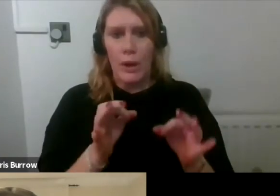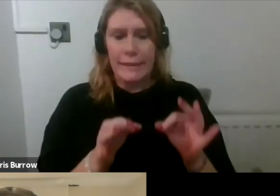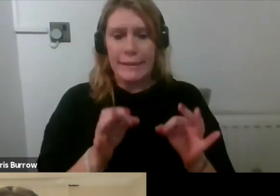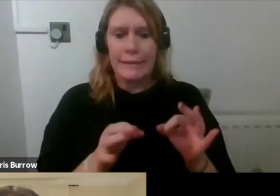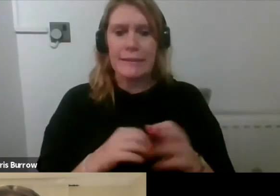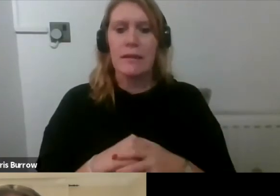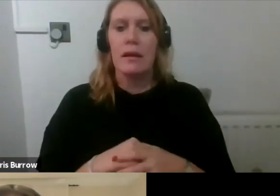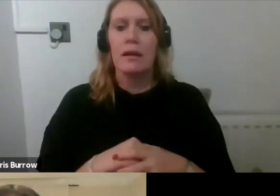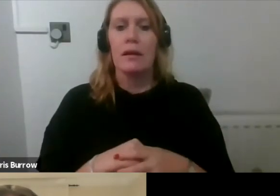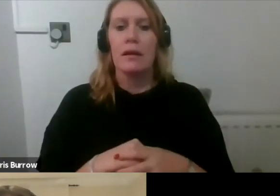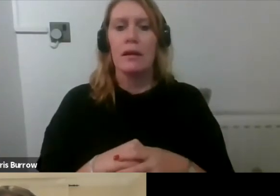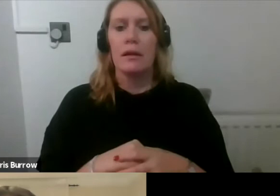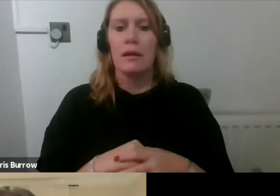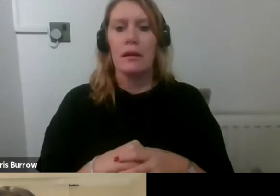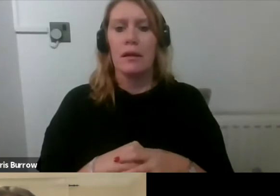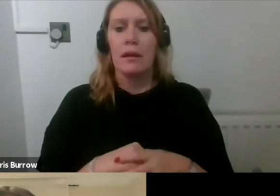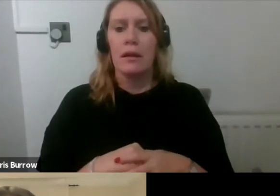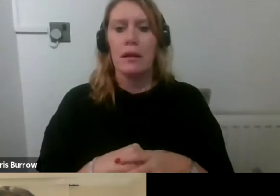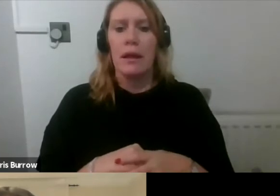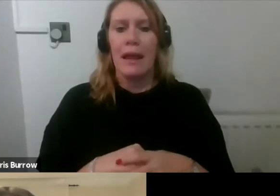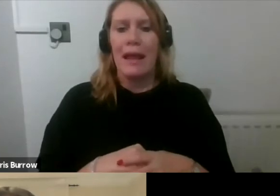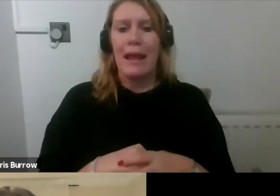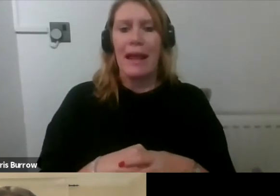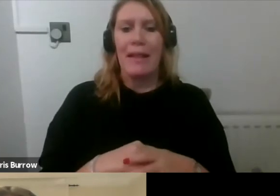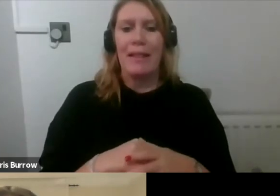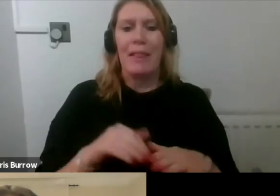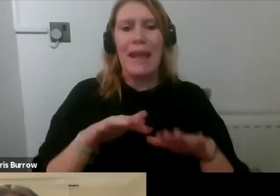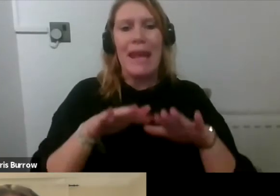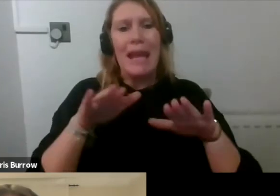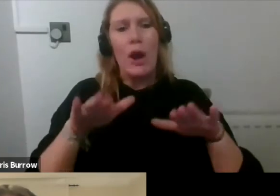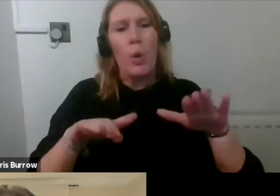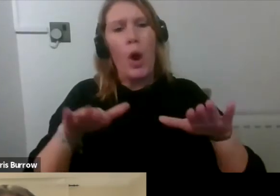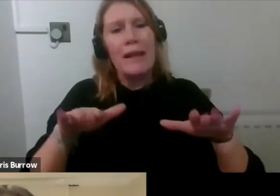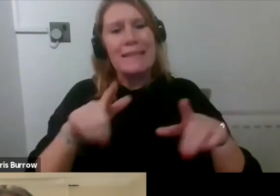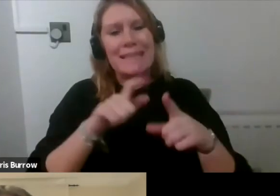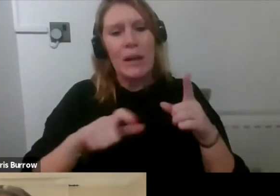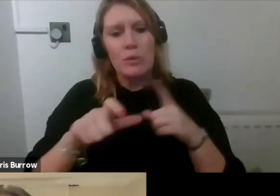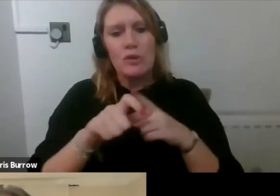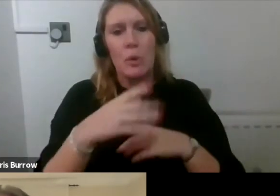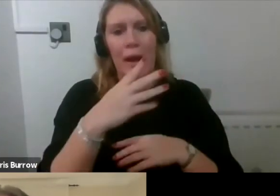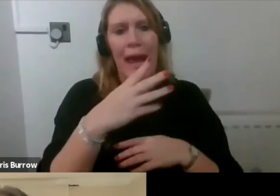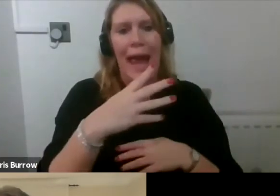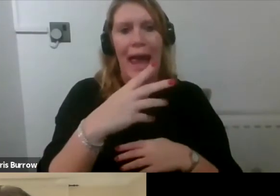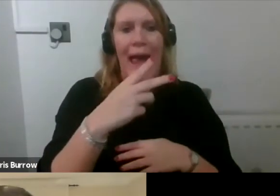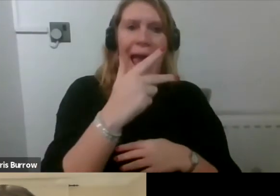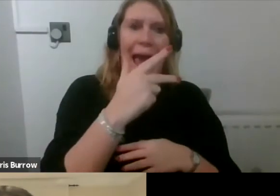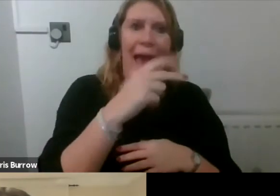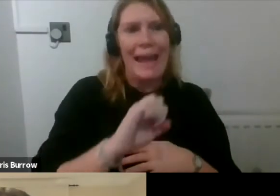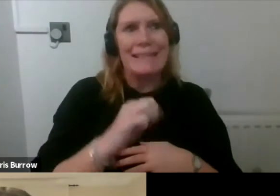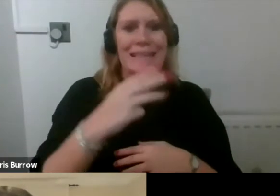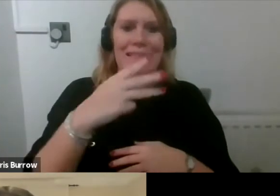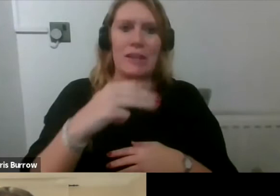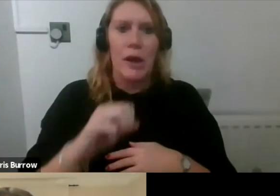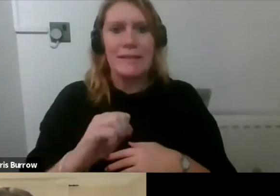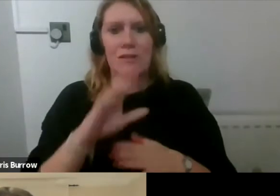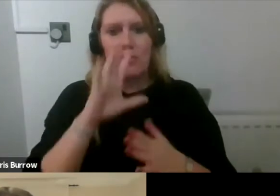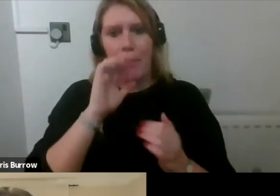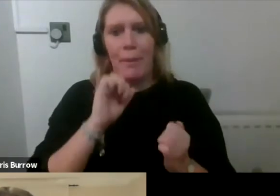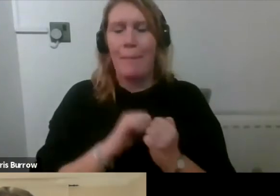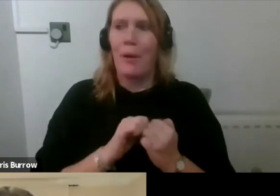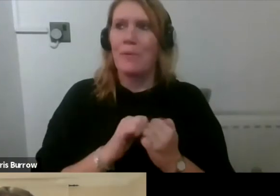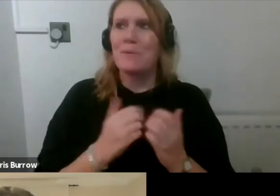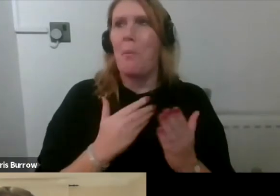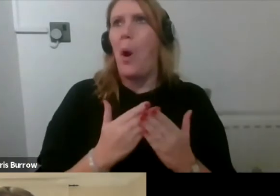The kind of, let's get a guitar out and sing a protest song, or do a little something at the